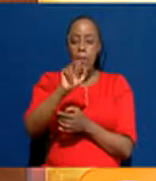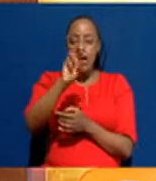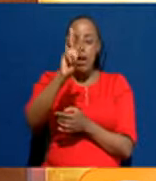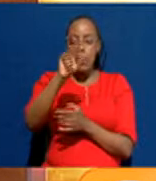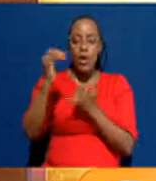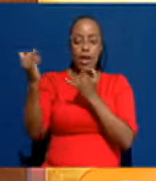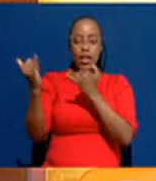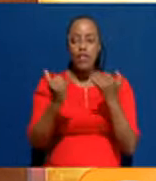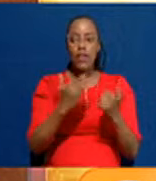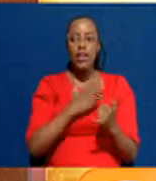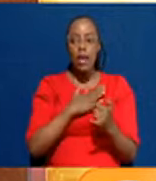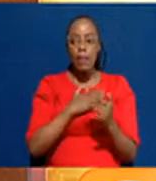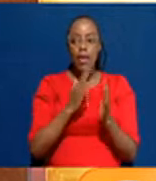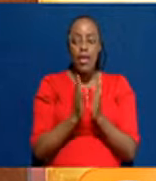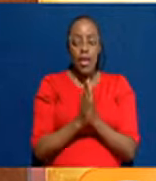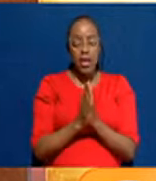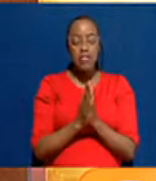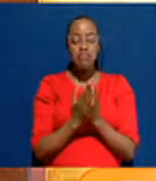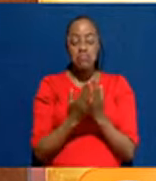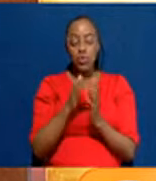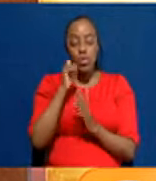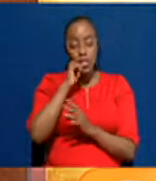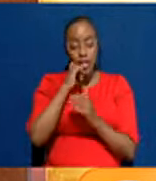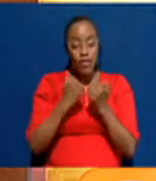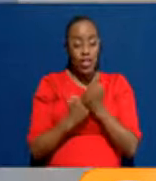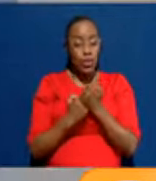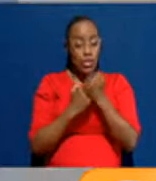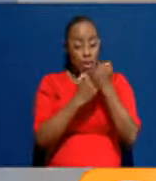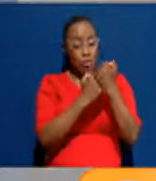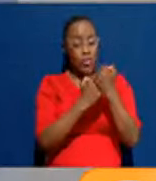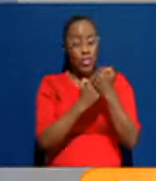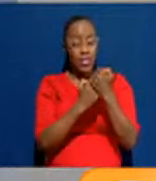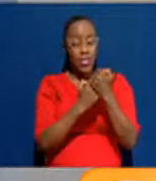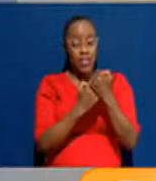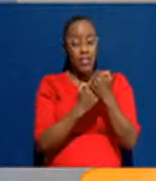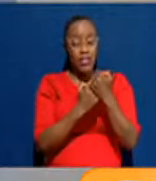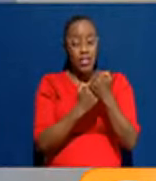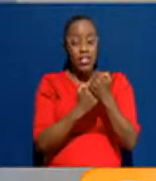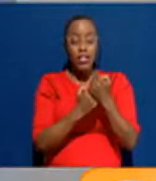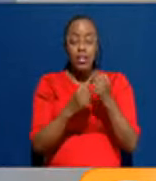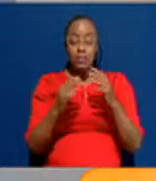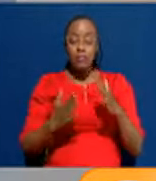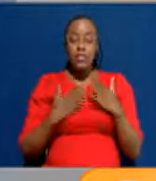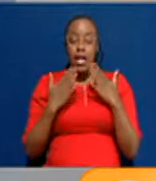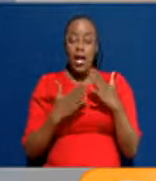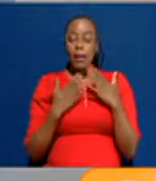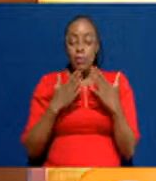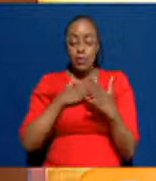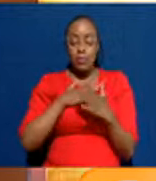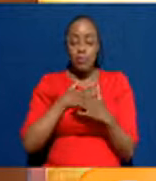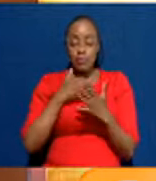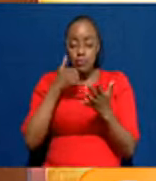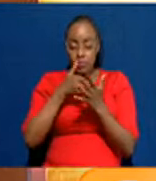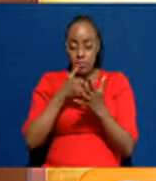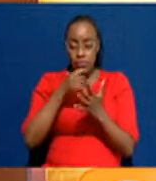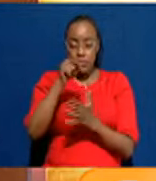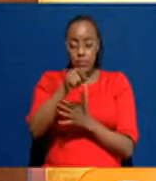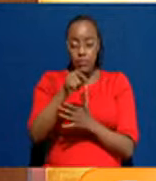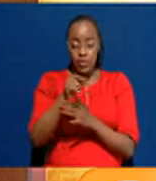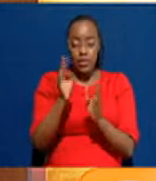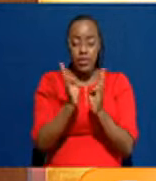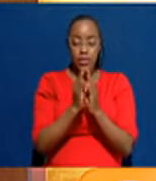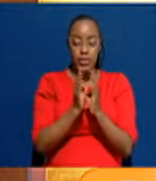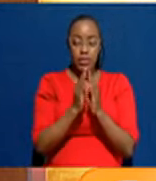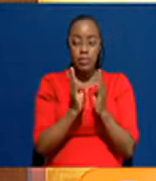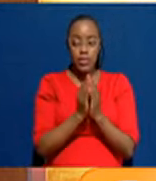and I really appreciate him. Nice. Yeah. You support his foundation. I'm really glad I was part of that event.